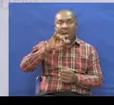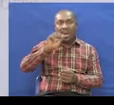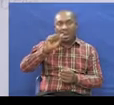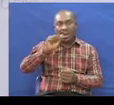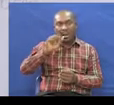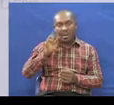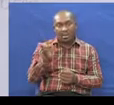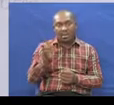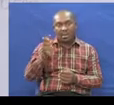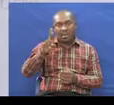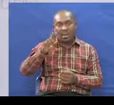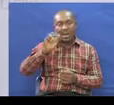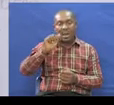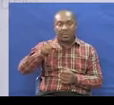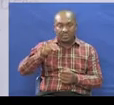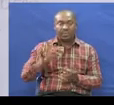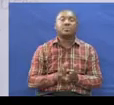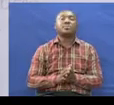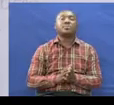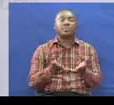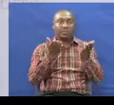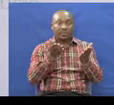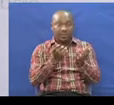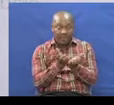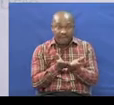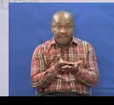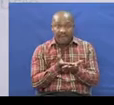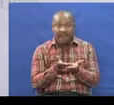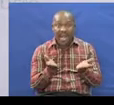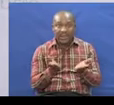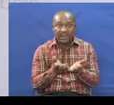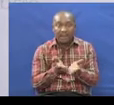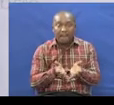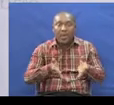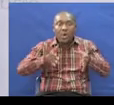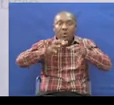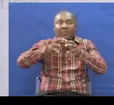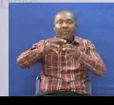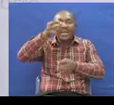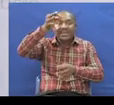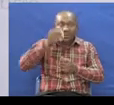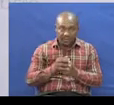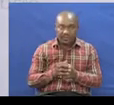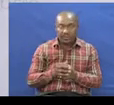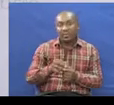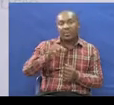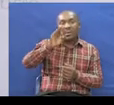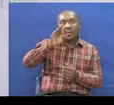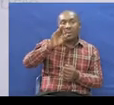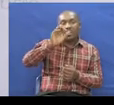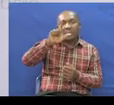This is a flat-bottomed flask. Inside the flat-bottomed flask, you are going to